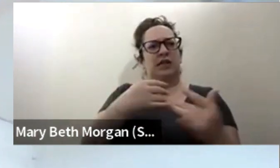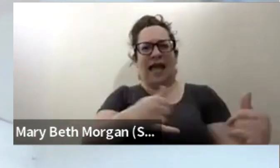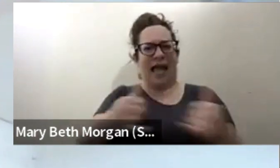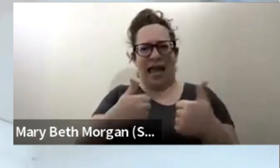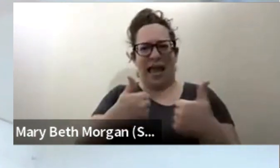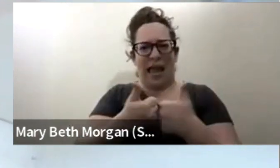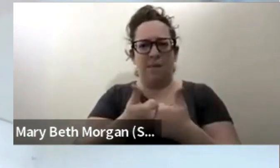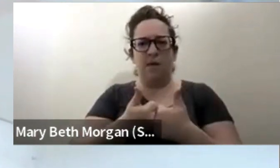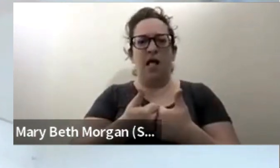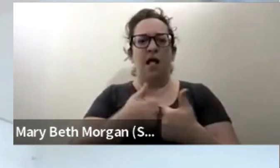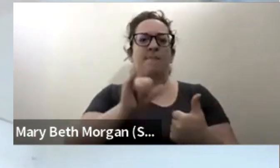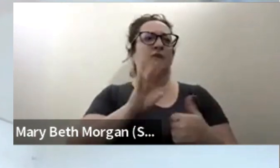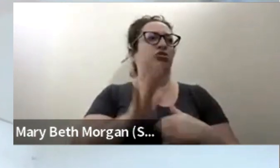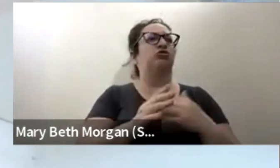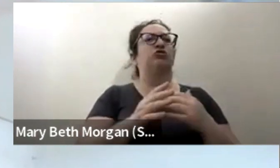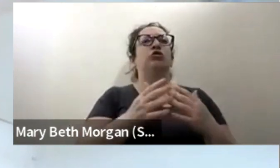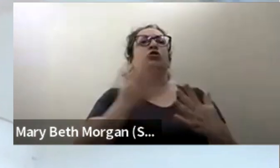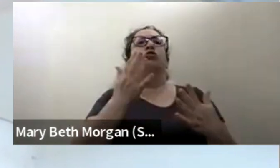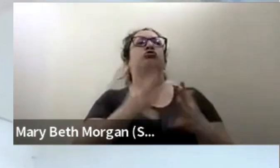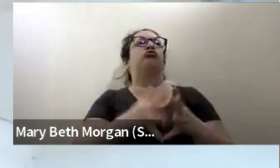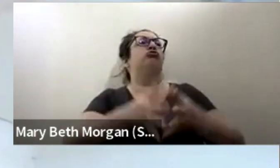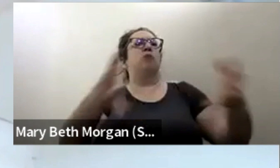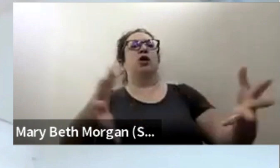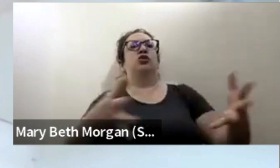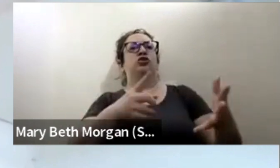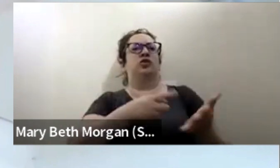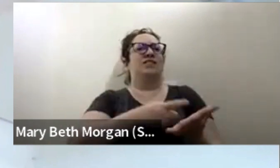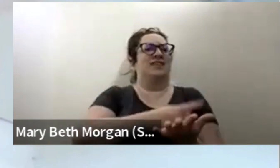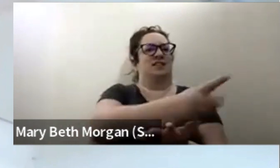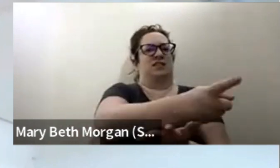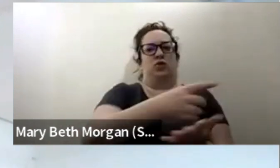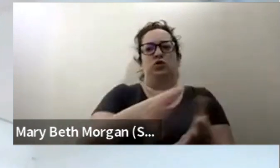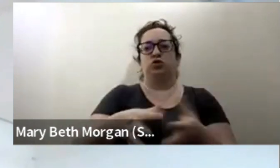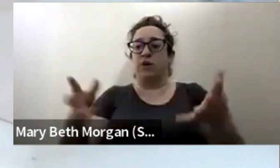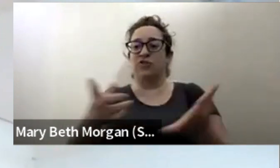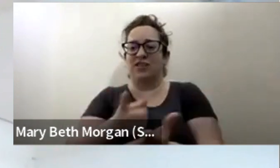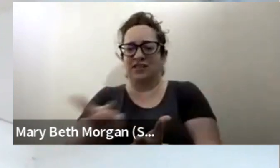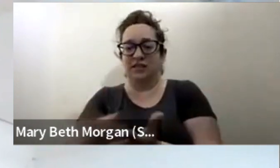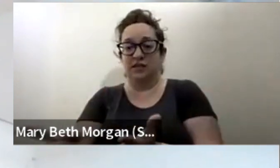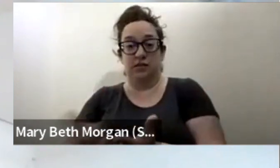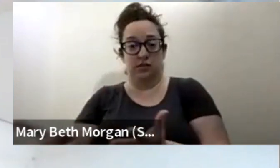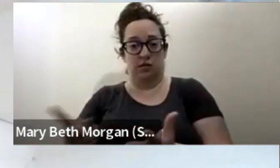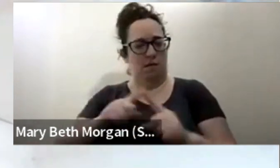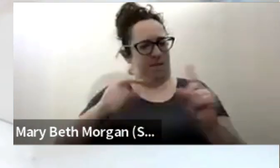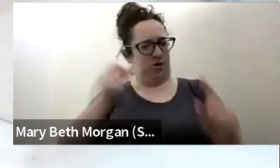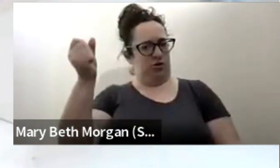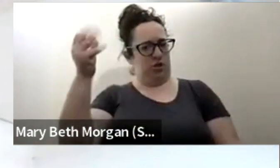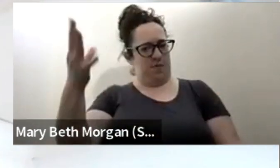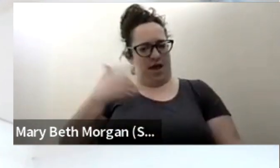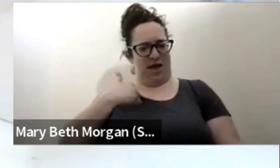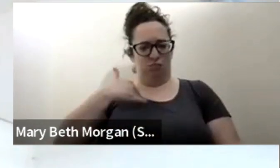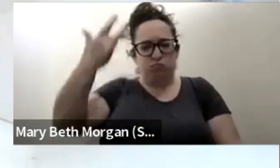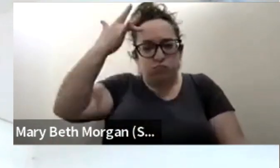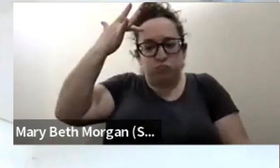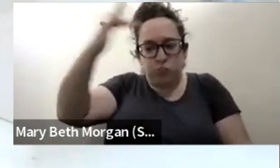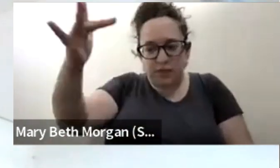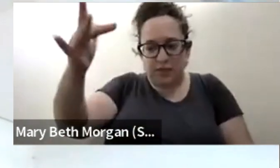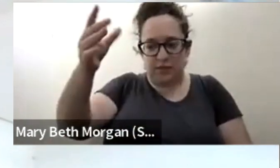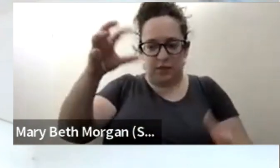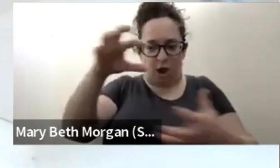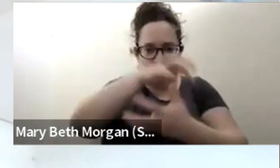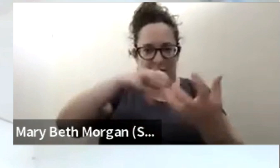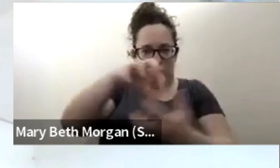can actually understand what I'm saying. Whereas you think, well, that's too mechanical, I won't get there. But Shakespeare had a